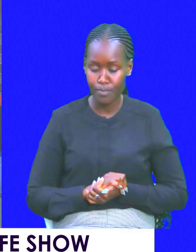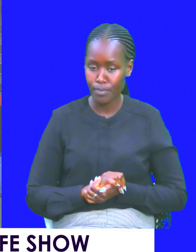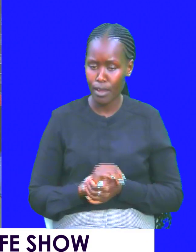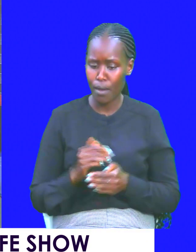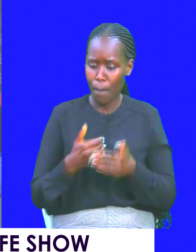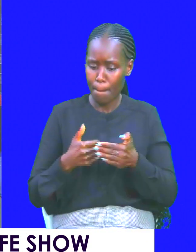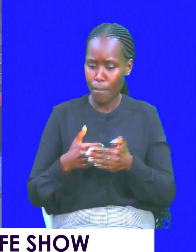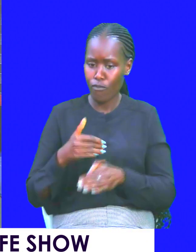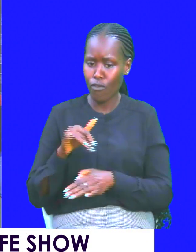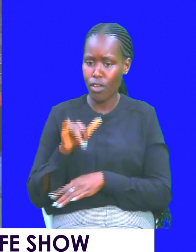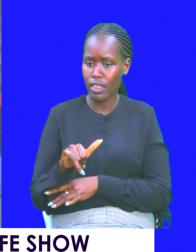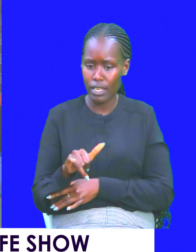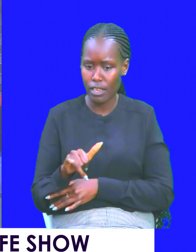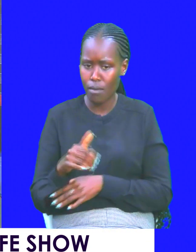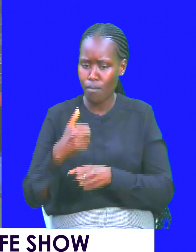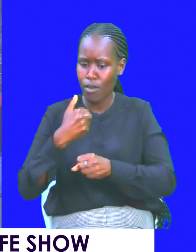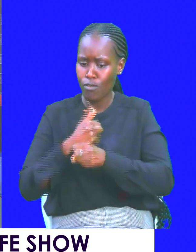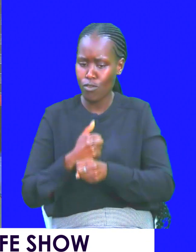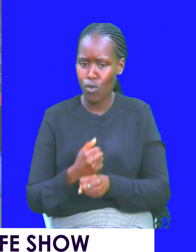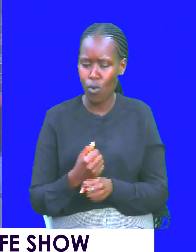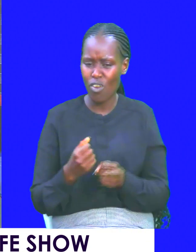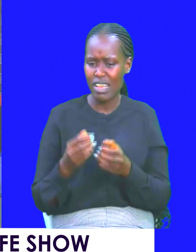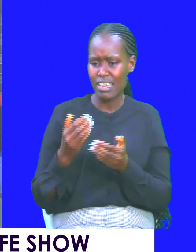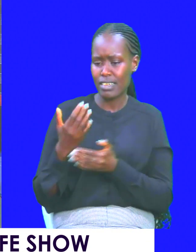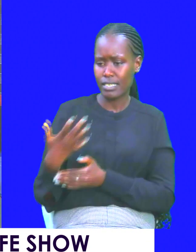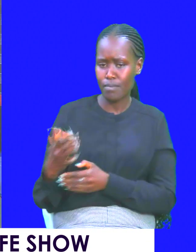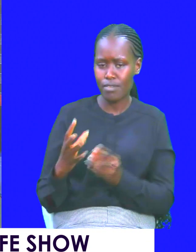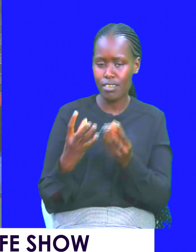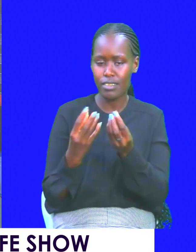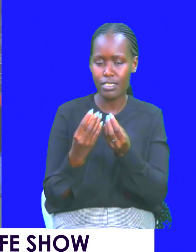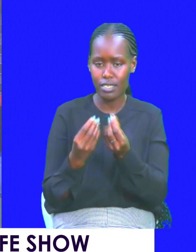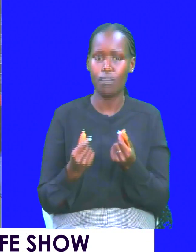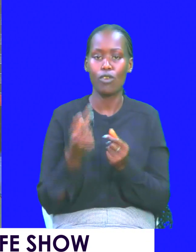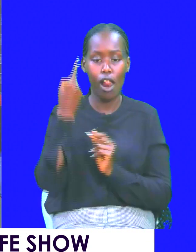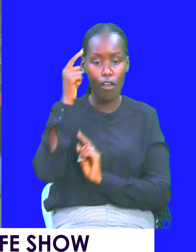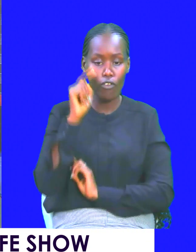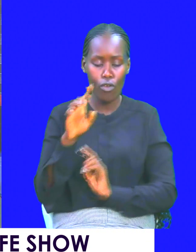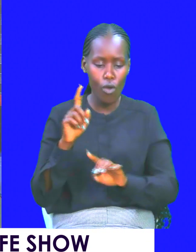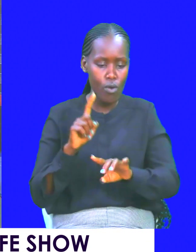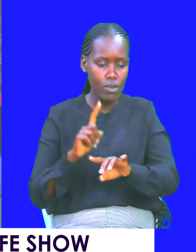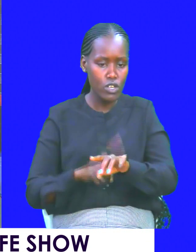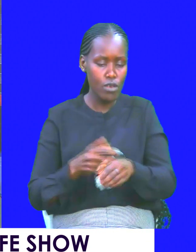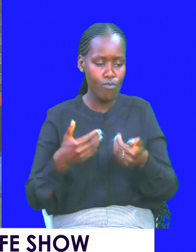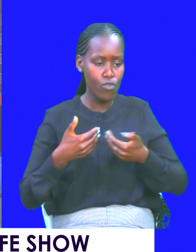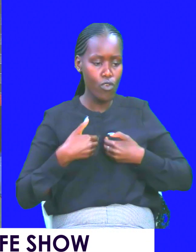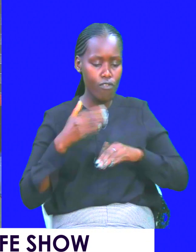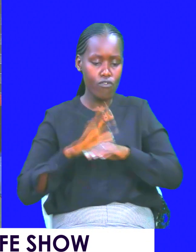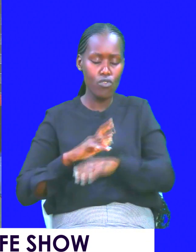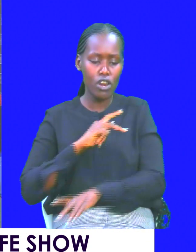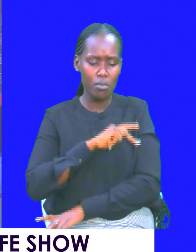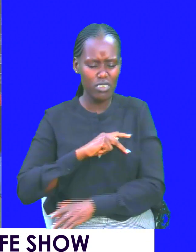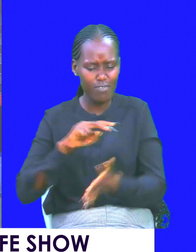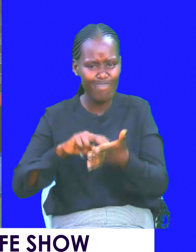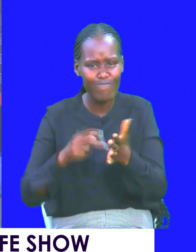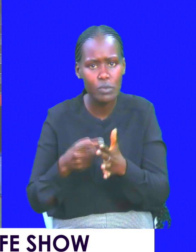just do a very simple thing to you. You see, when you have an identity, what do you mean?